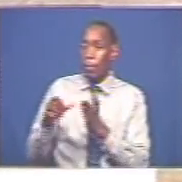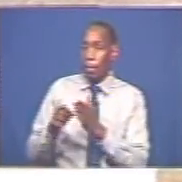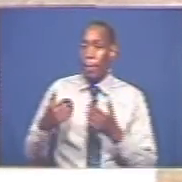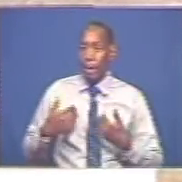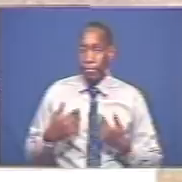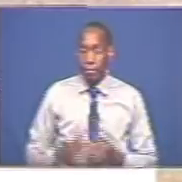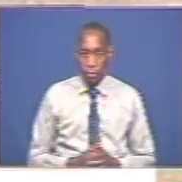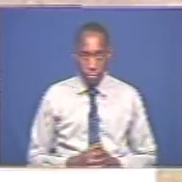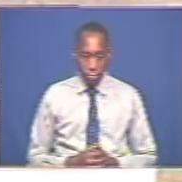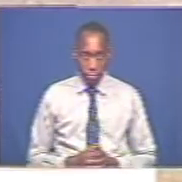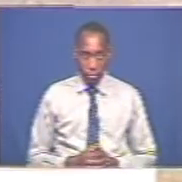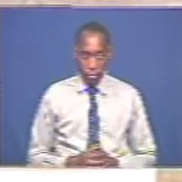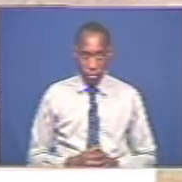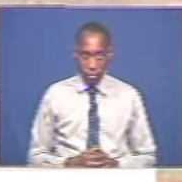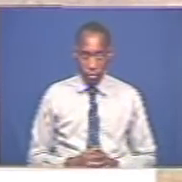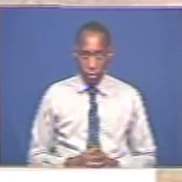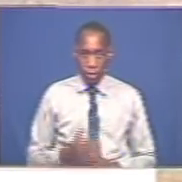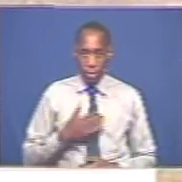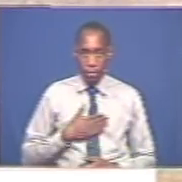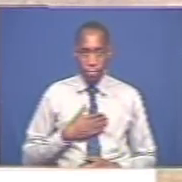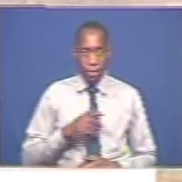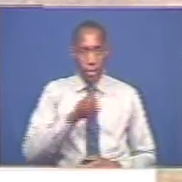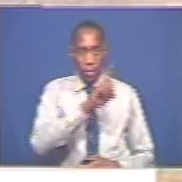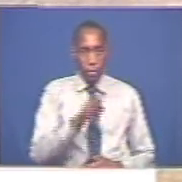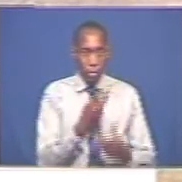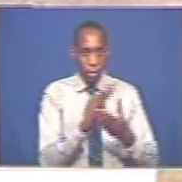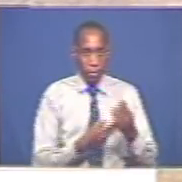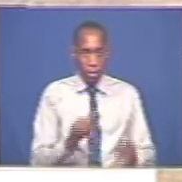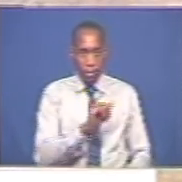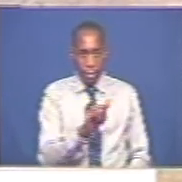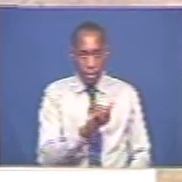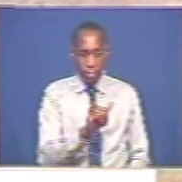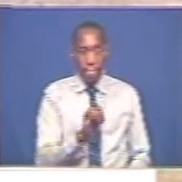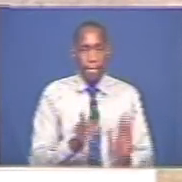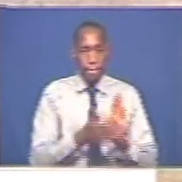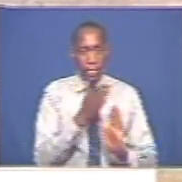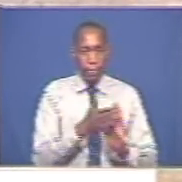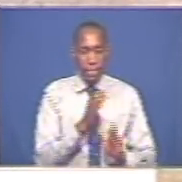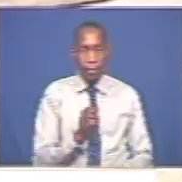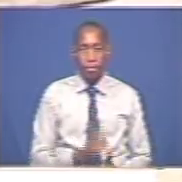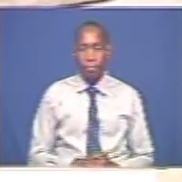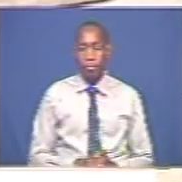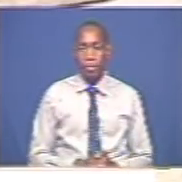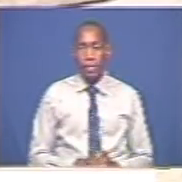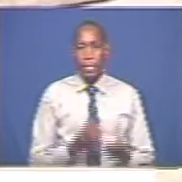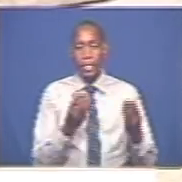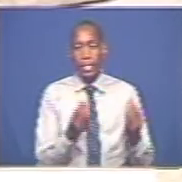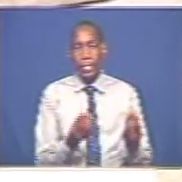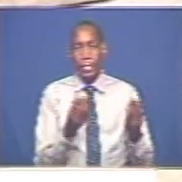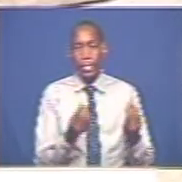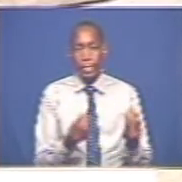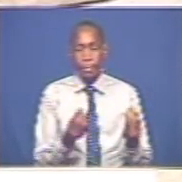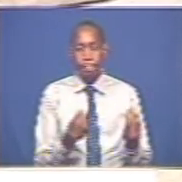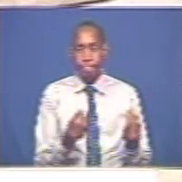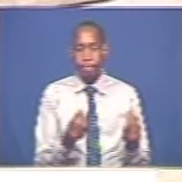yeah. you. Yes. Let me ask you, both of you, and take this question very quickly. Is it easy when you're in the